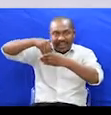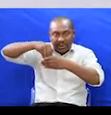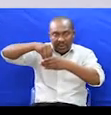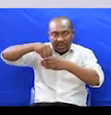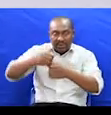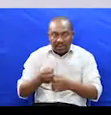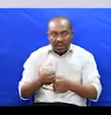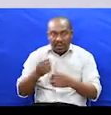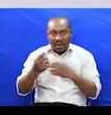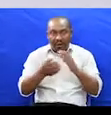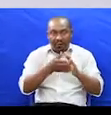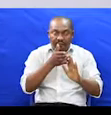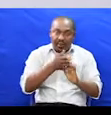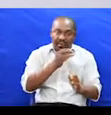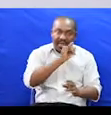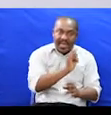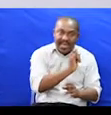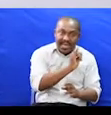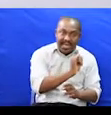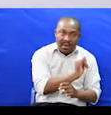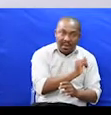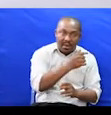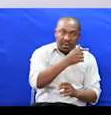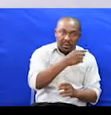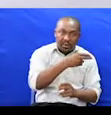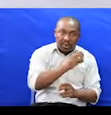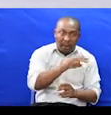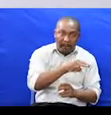from J.J. Thomson to